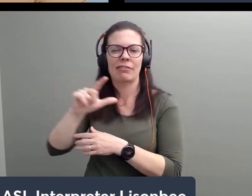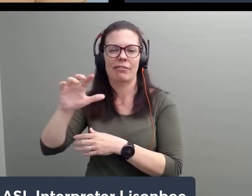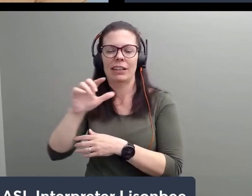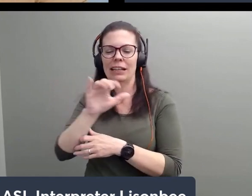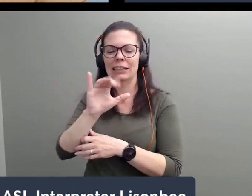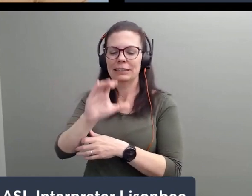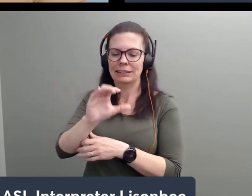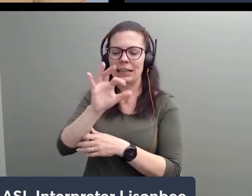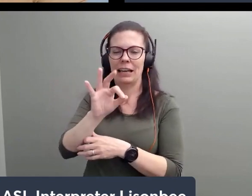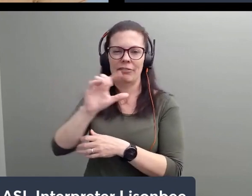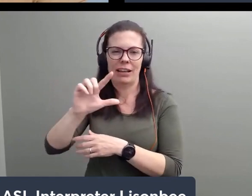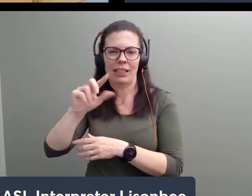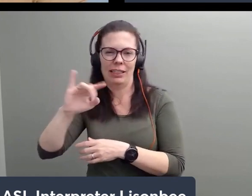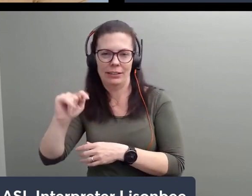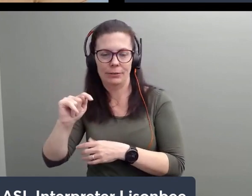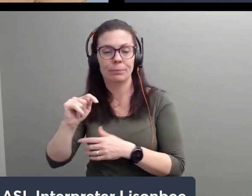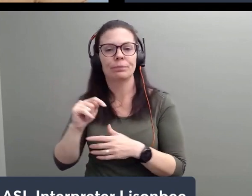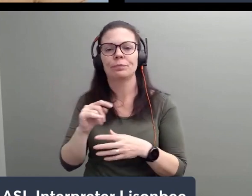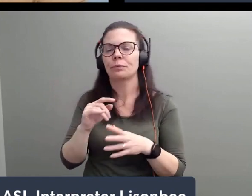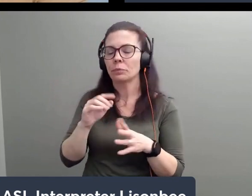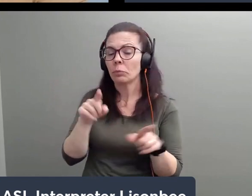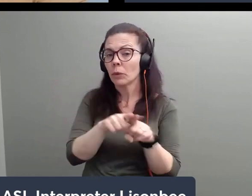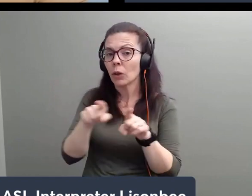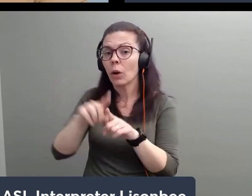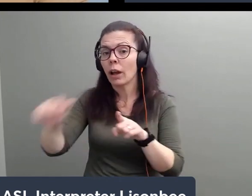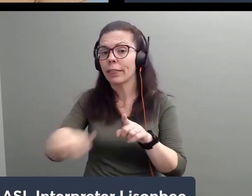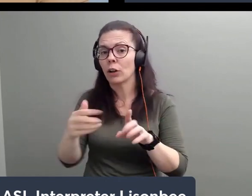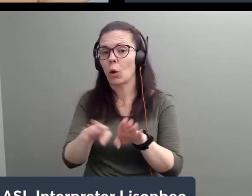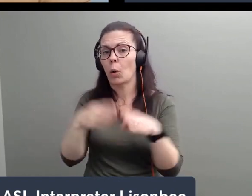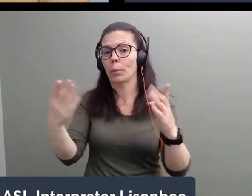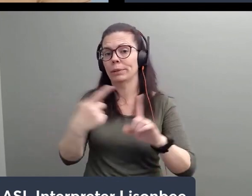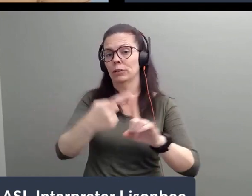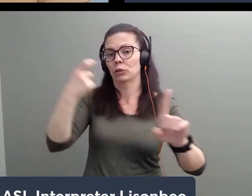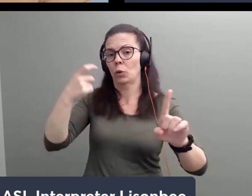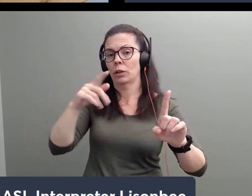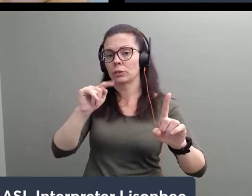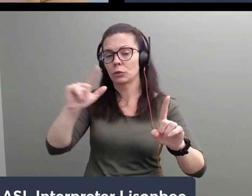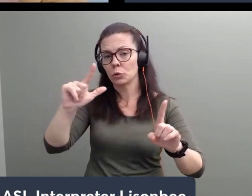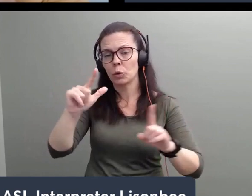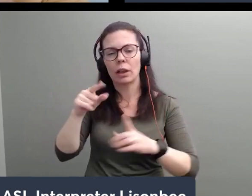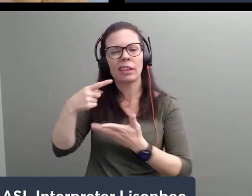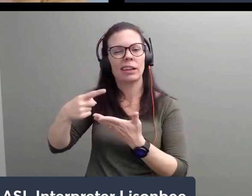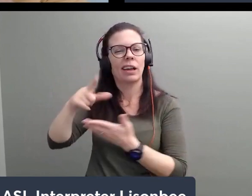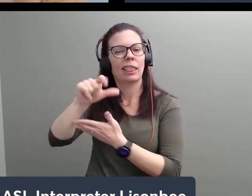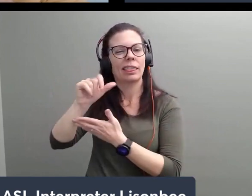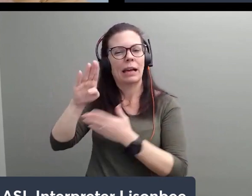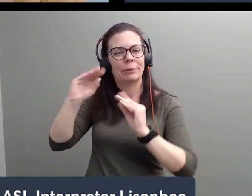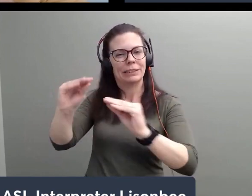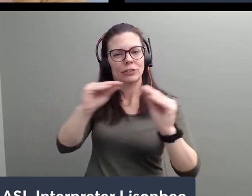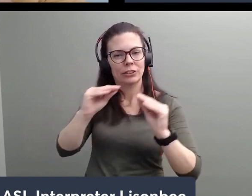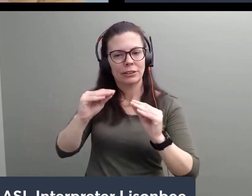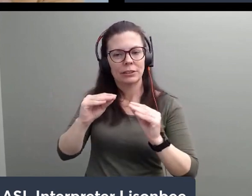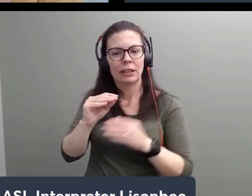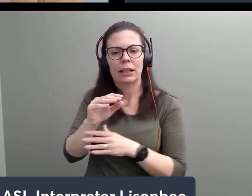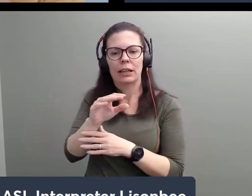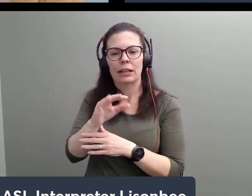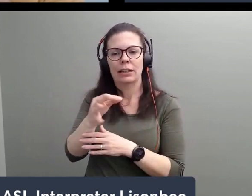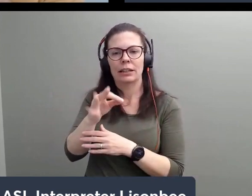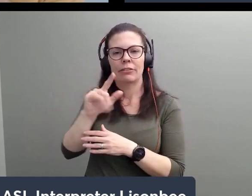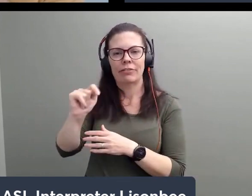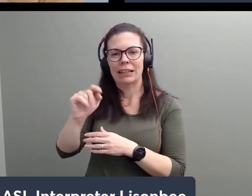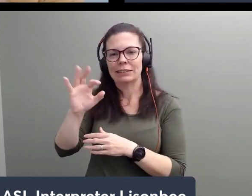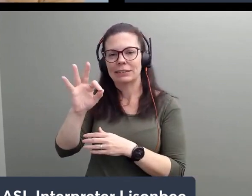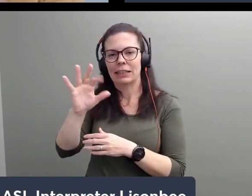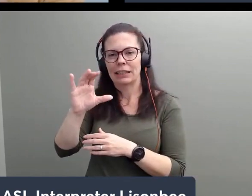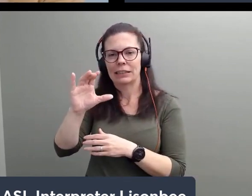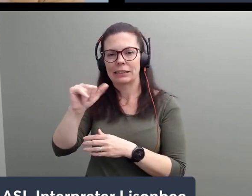other open source tool that the lab talks about is TaskCat, that gives you the ability